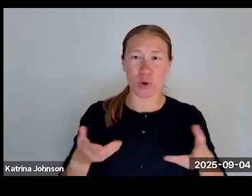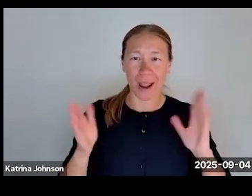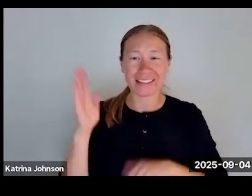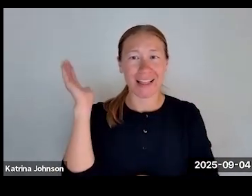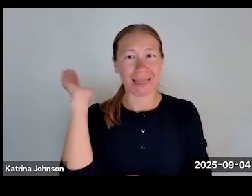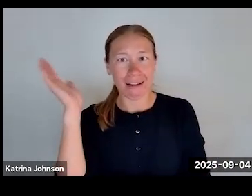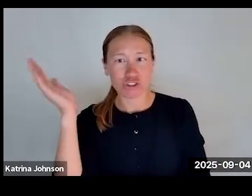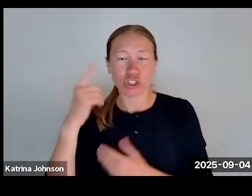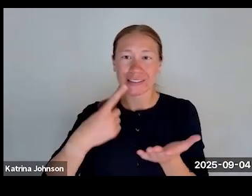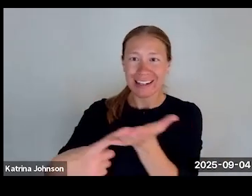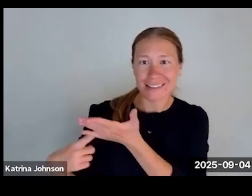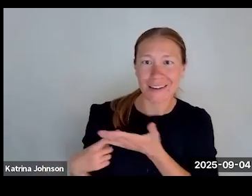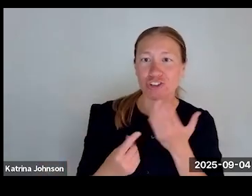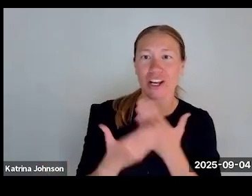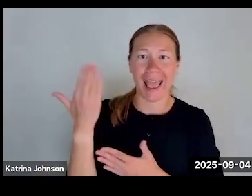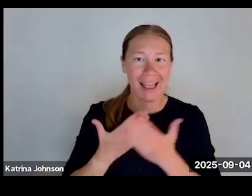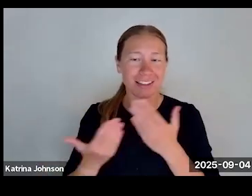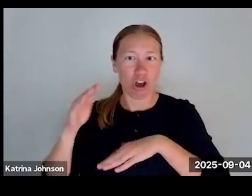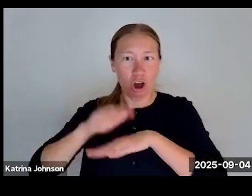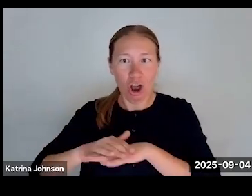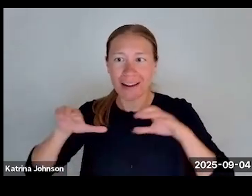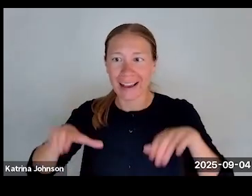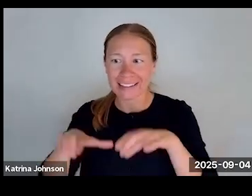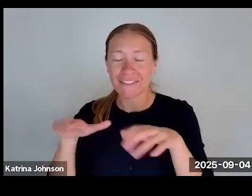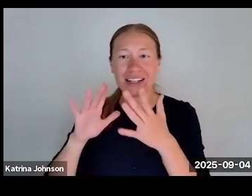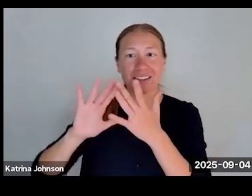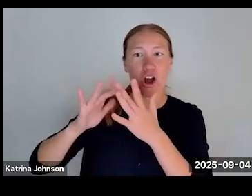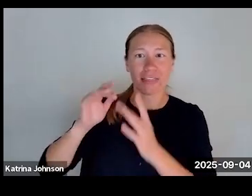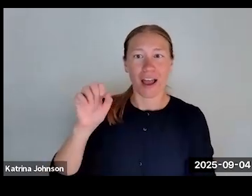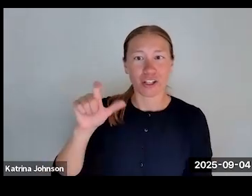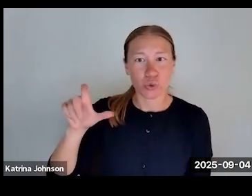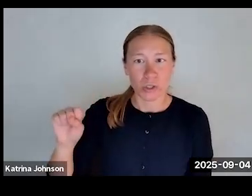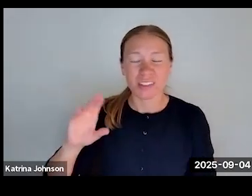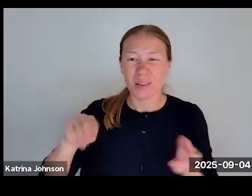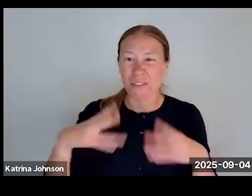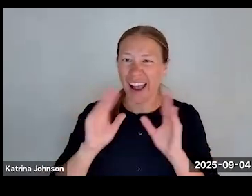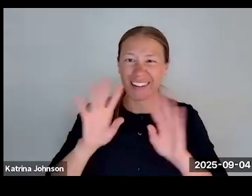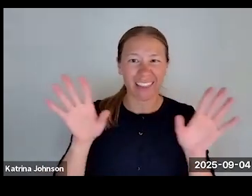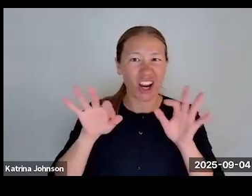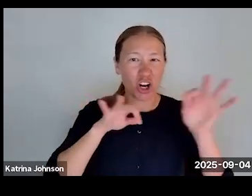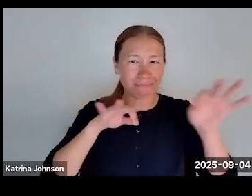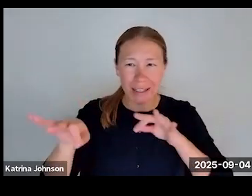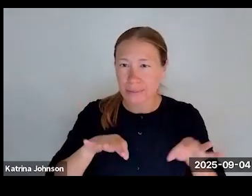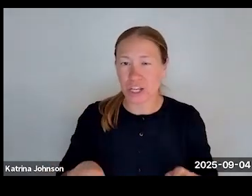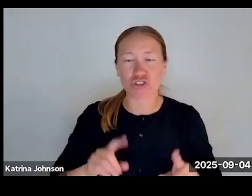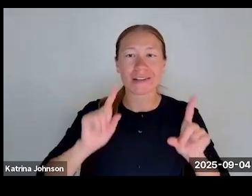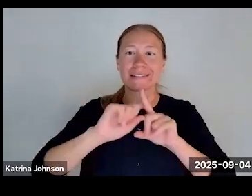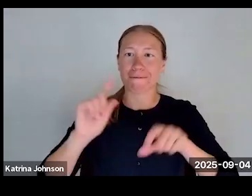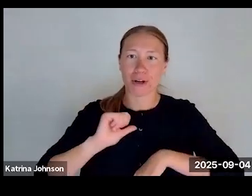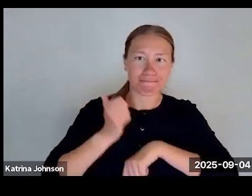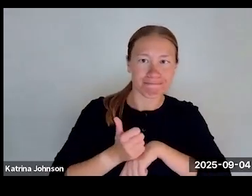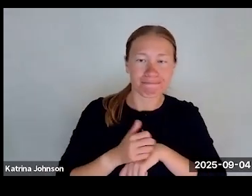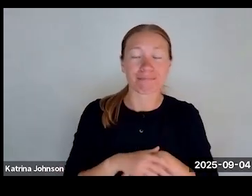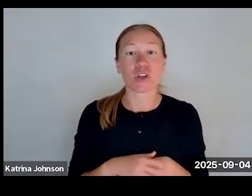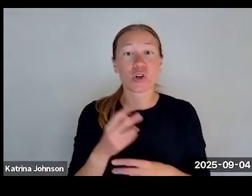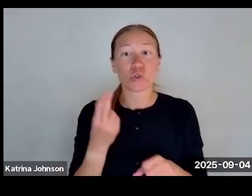discussions, hands-on activities, and digital tools. Give clear instructions in different formats. Use visual